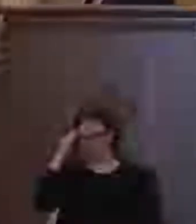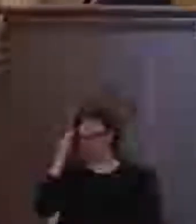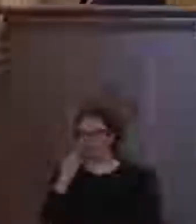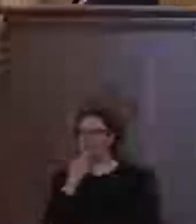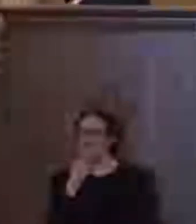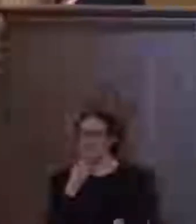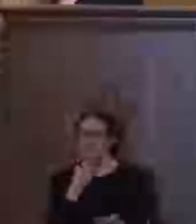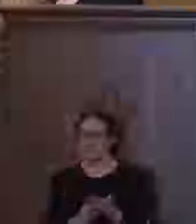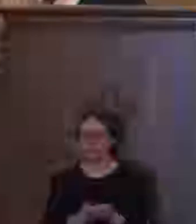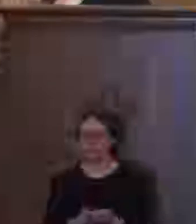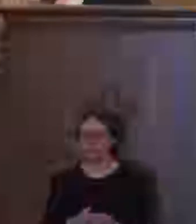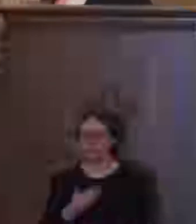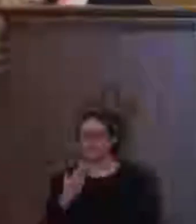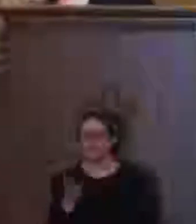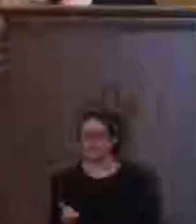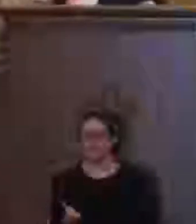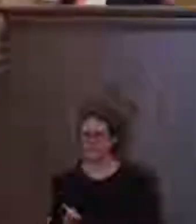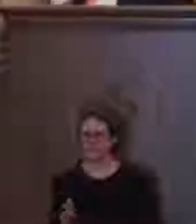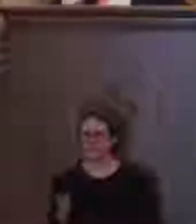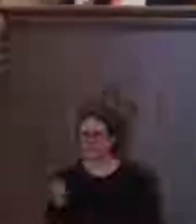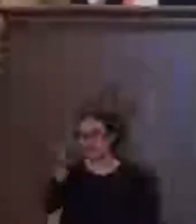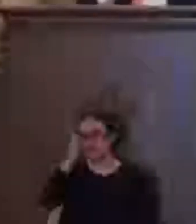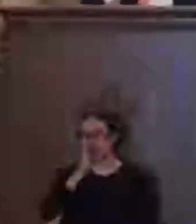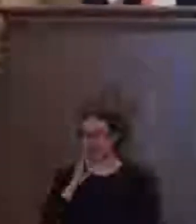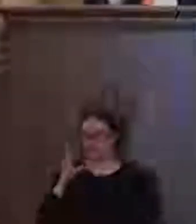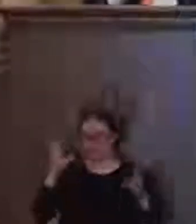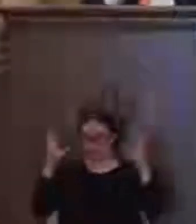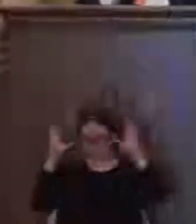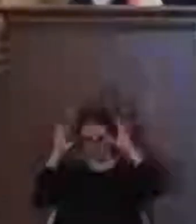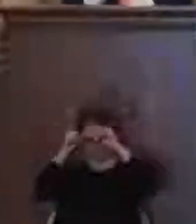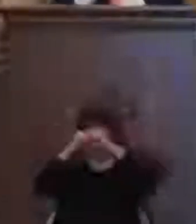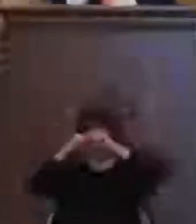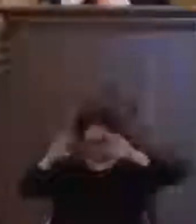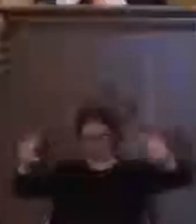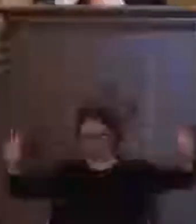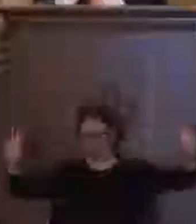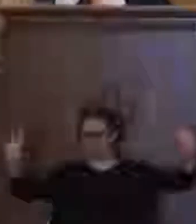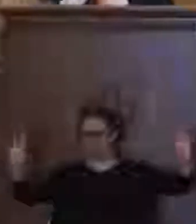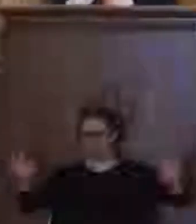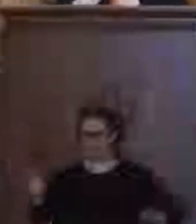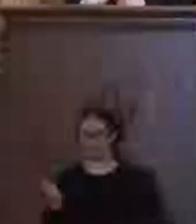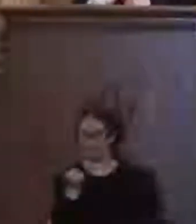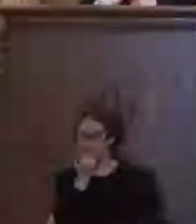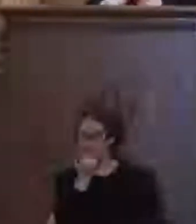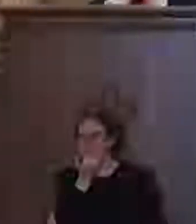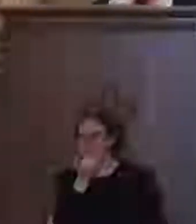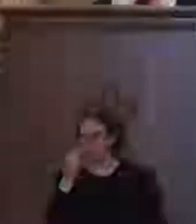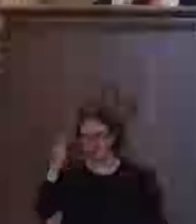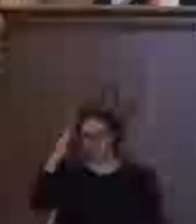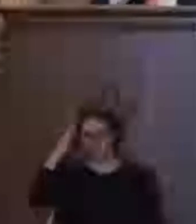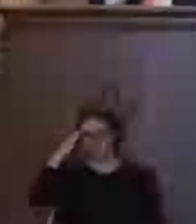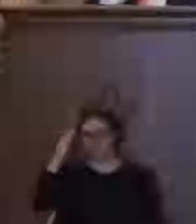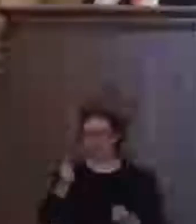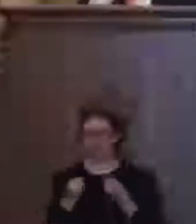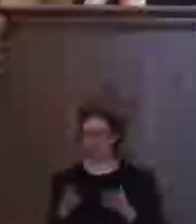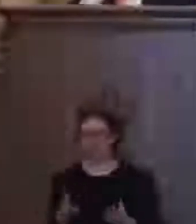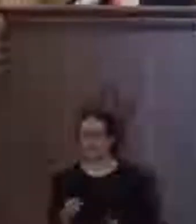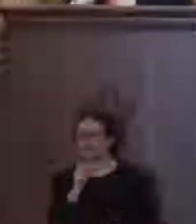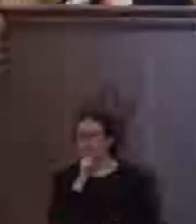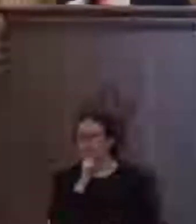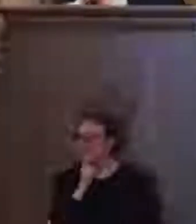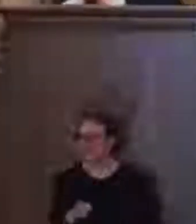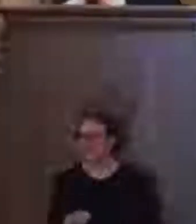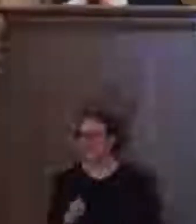good things. And it's like God has blocked out how they've done me wrong. And I just think about how much I